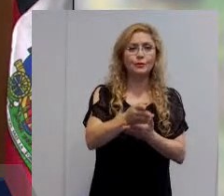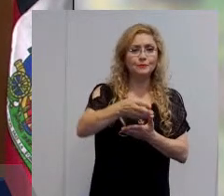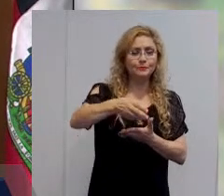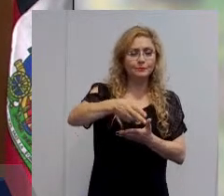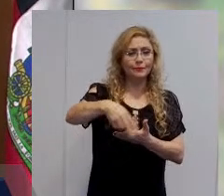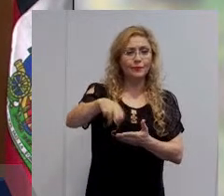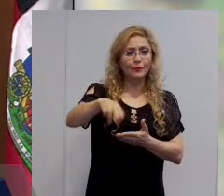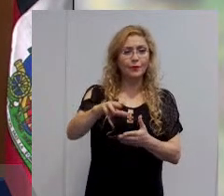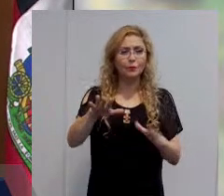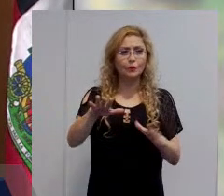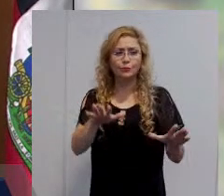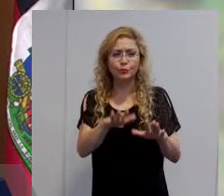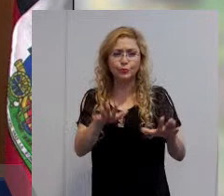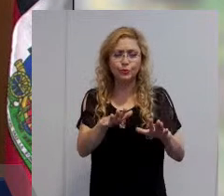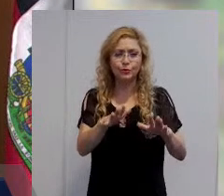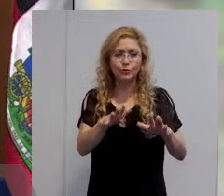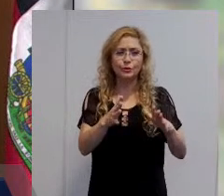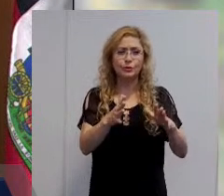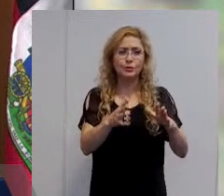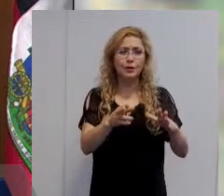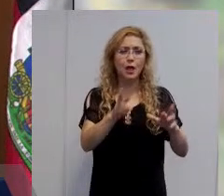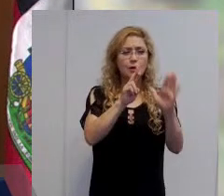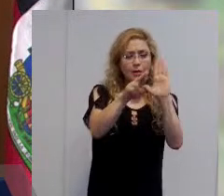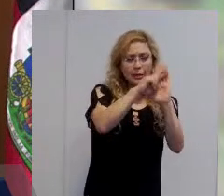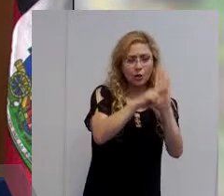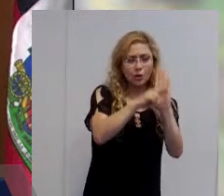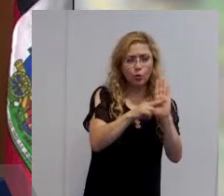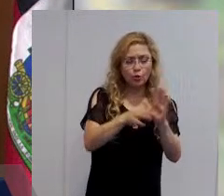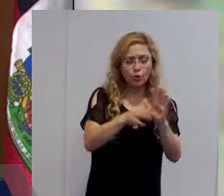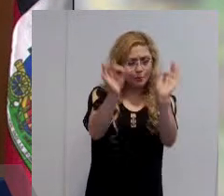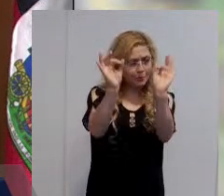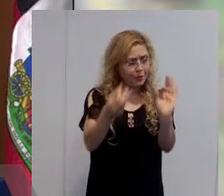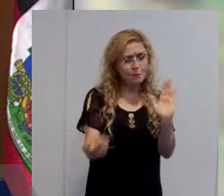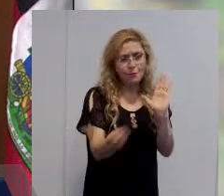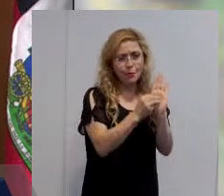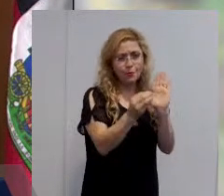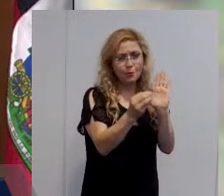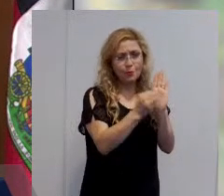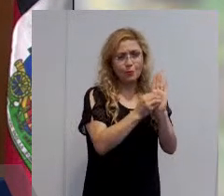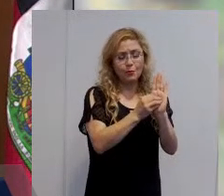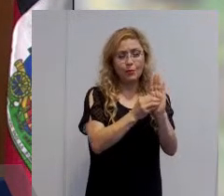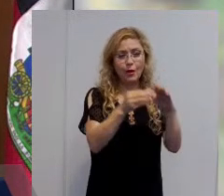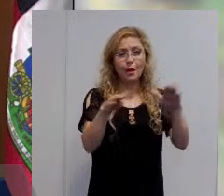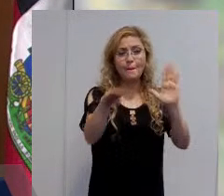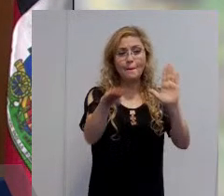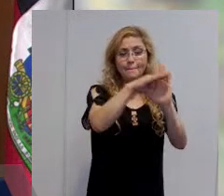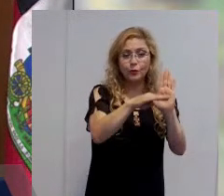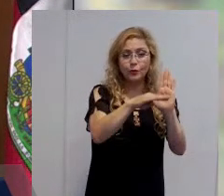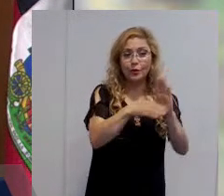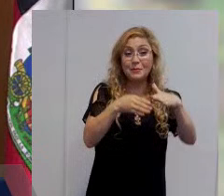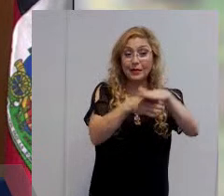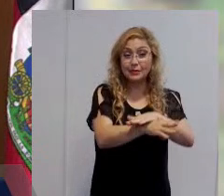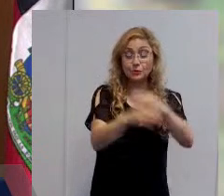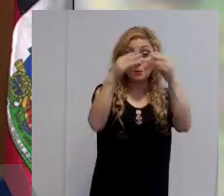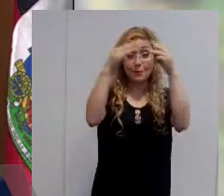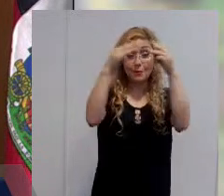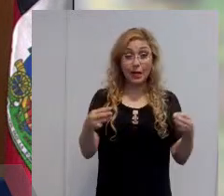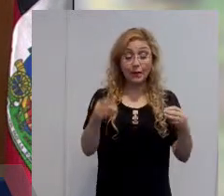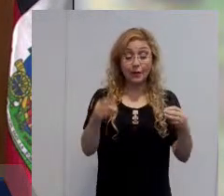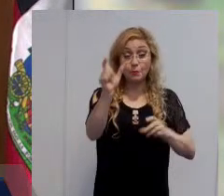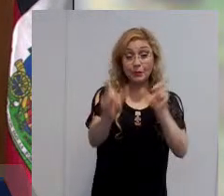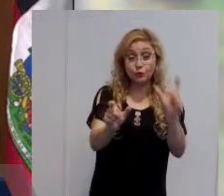to consolidation of the regulatory frameworks and their effective implementation of programs for access to markets